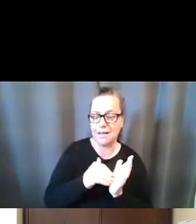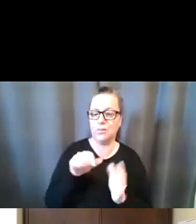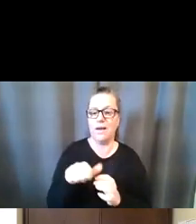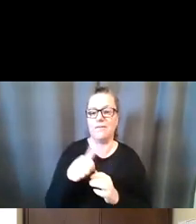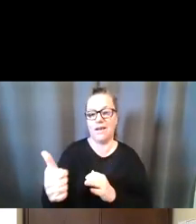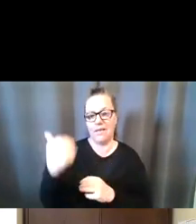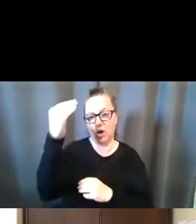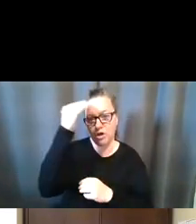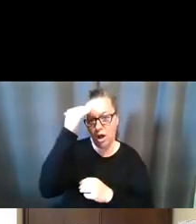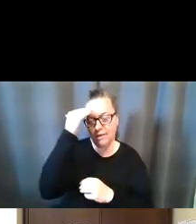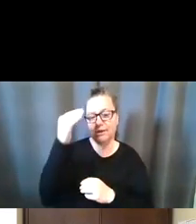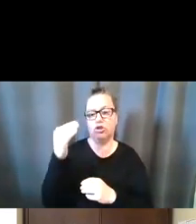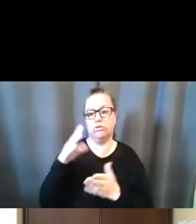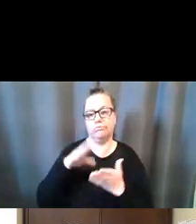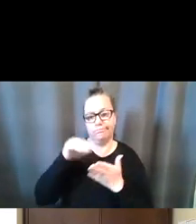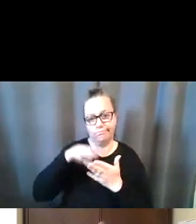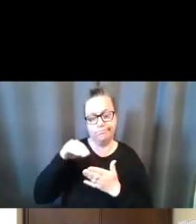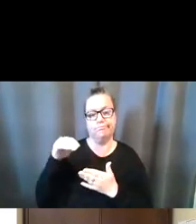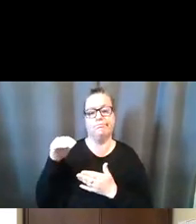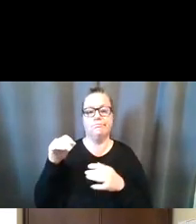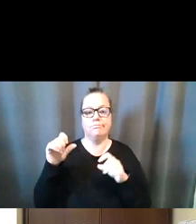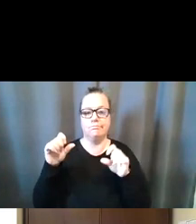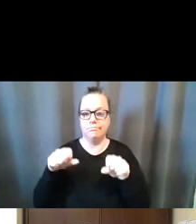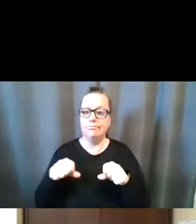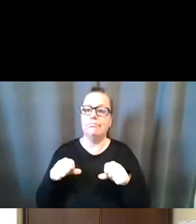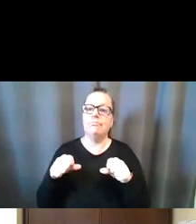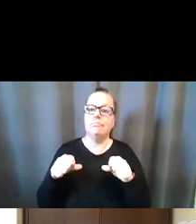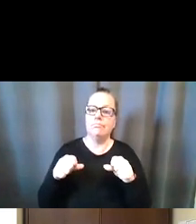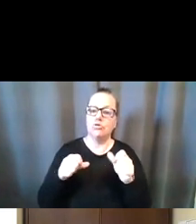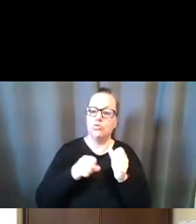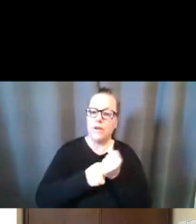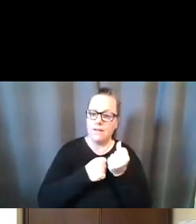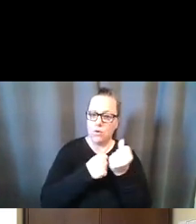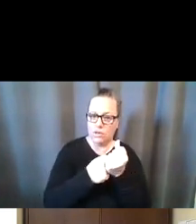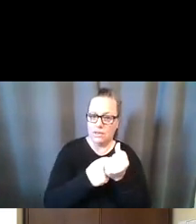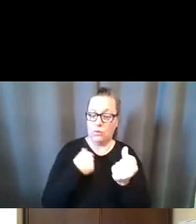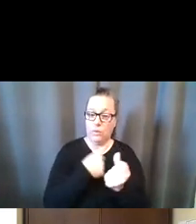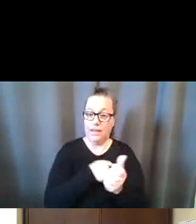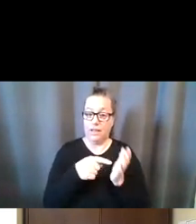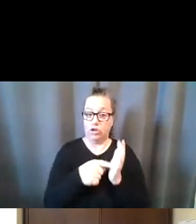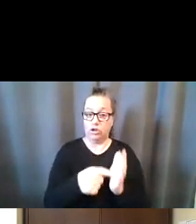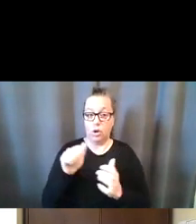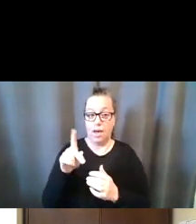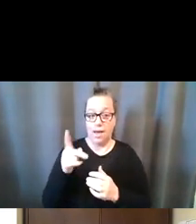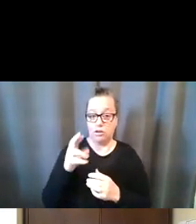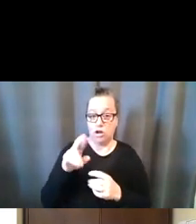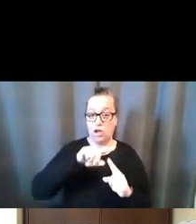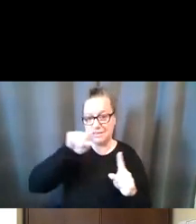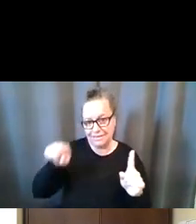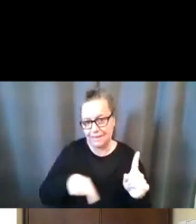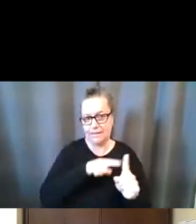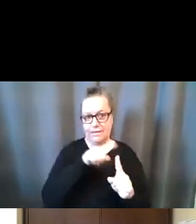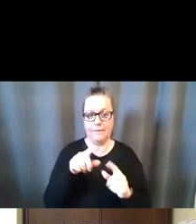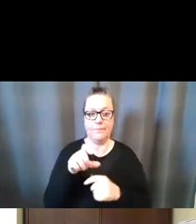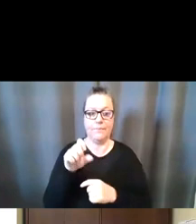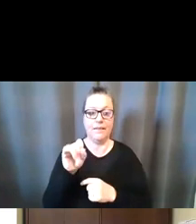ability, reinforcement arc. So we can start to show ADKAR cyclically around PDCA. Six